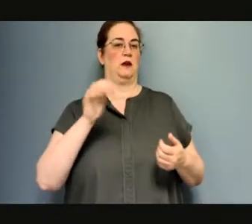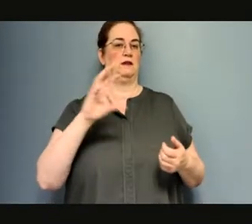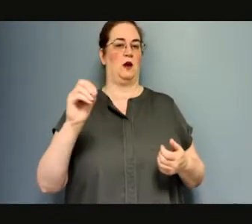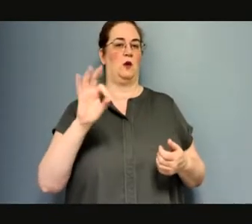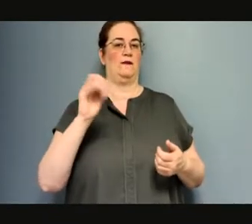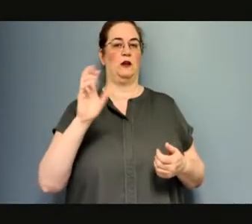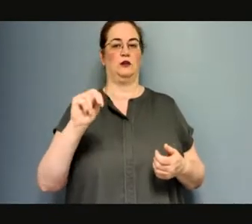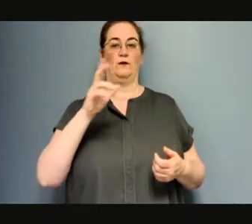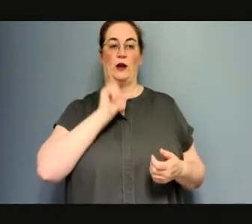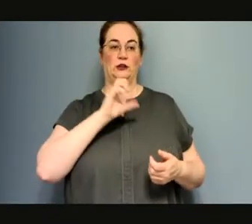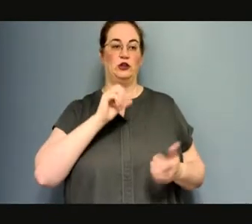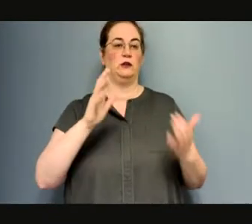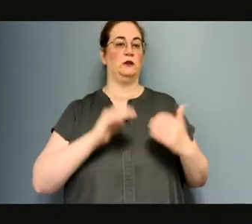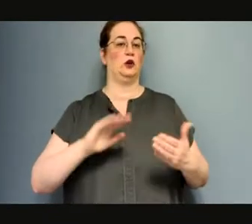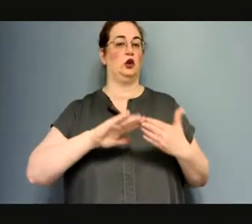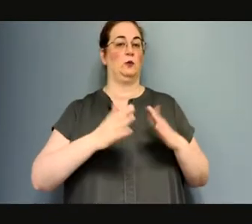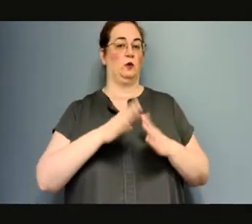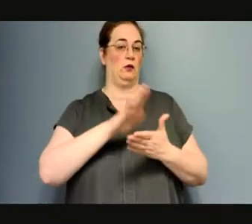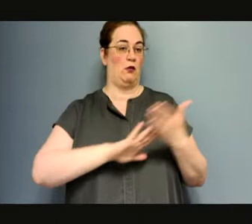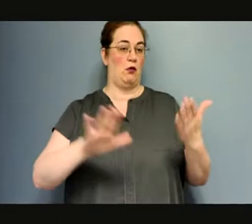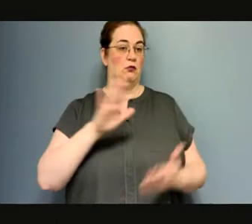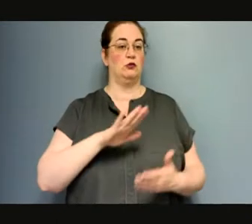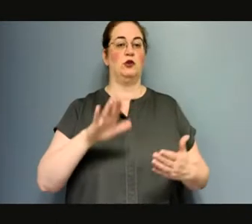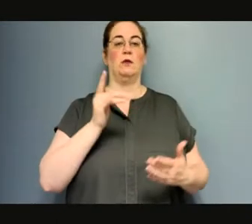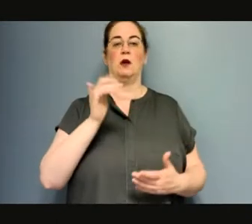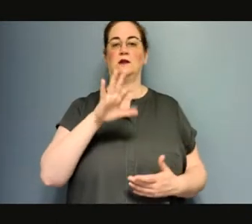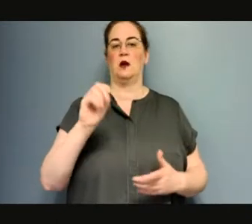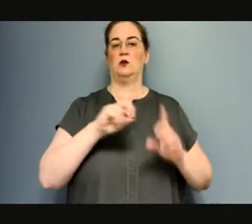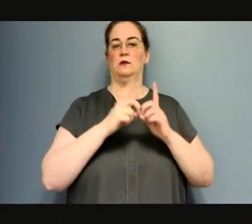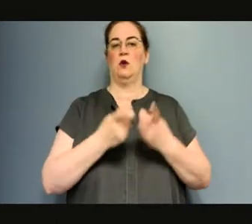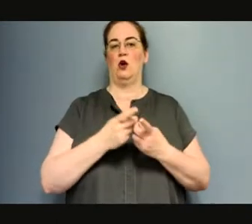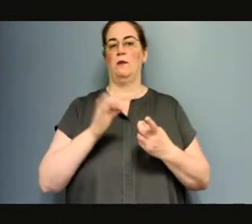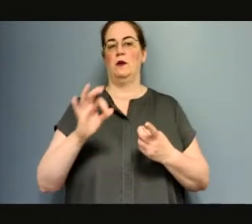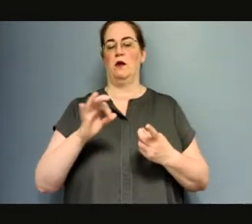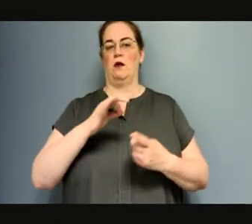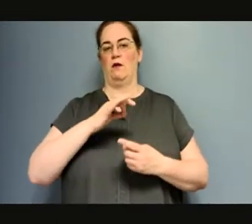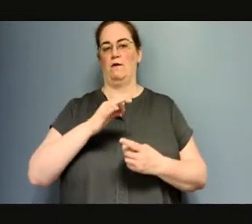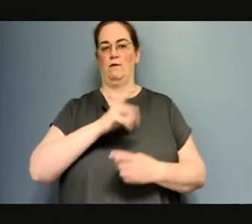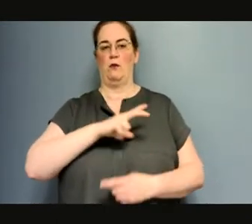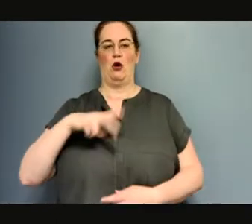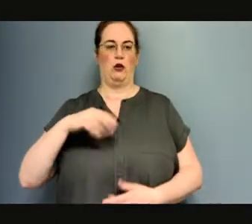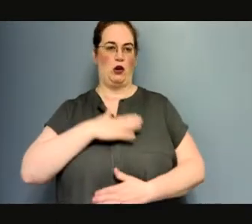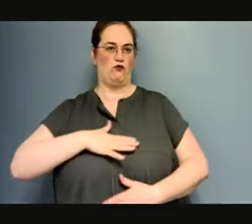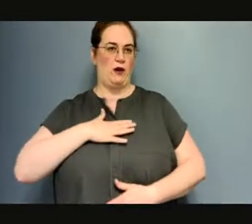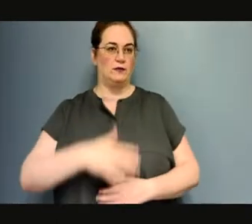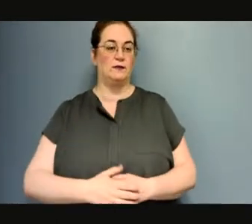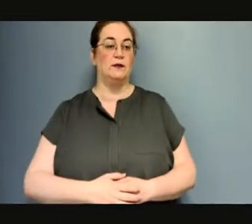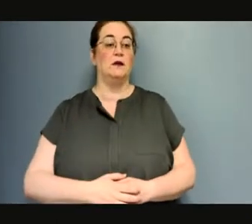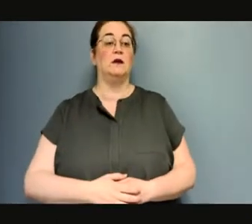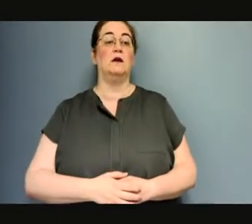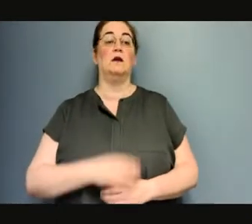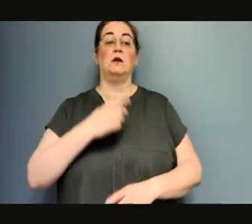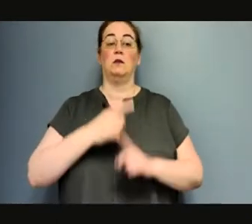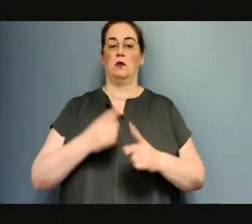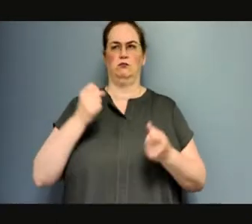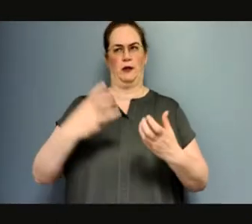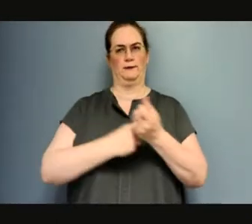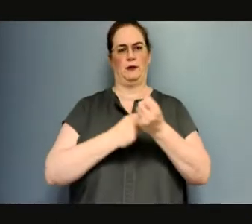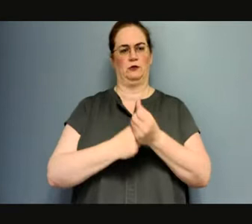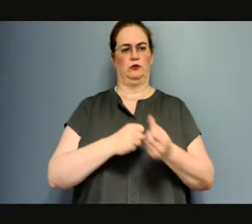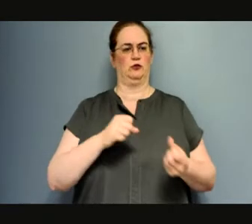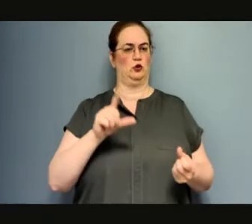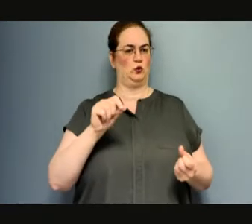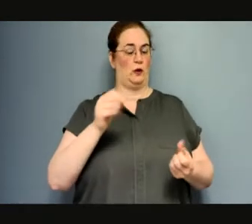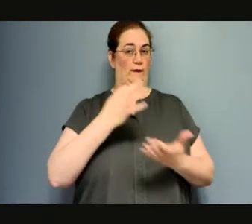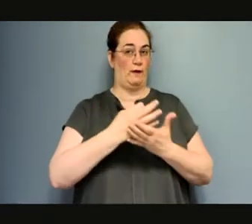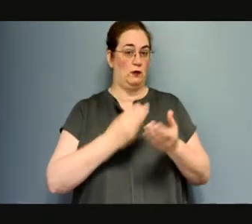for Aging, the Community College, and the Bucks County Department of Parks and Rec. And we had many sponsors. We had 20